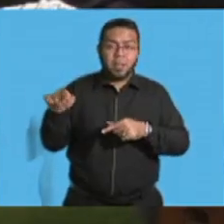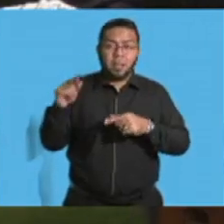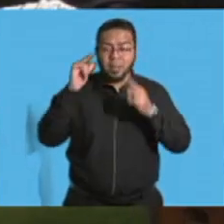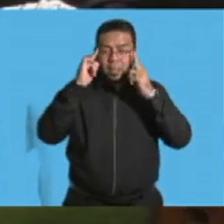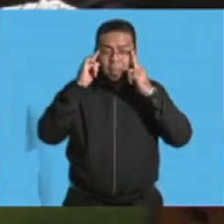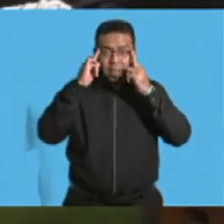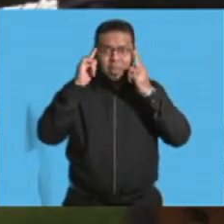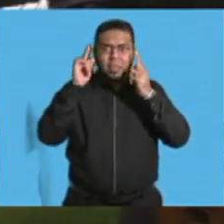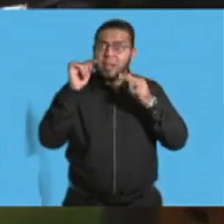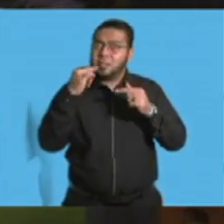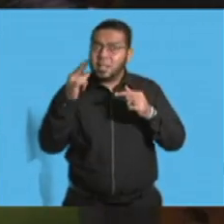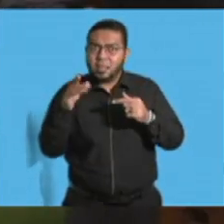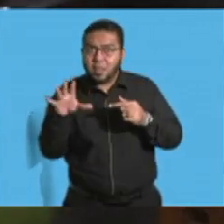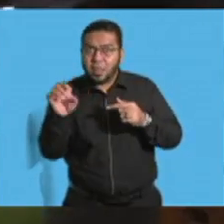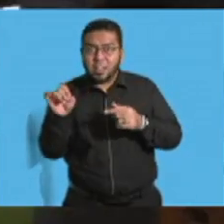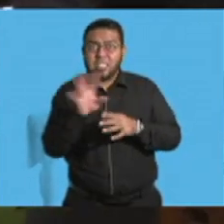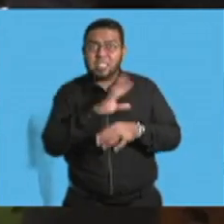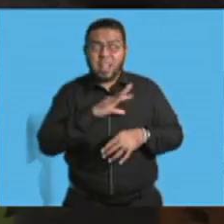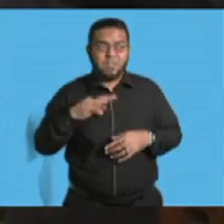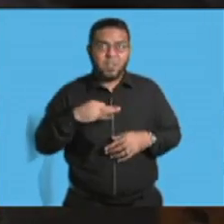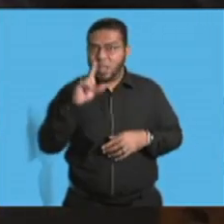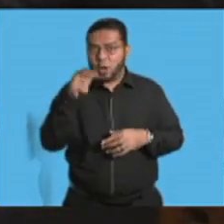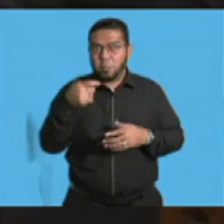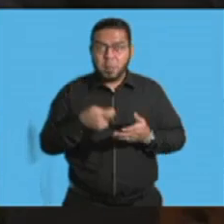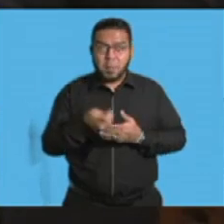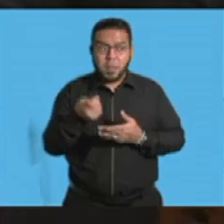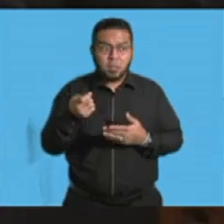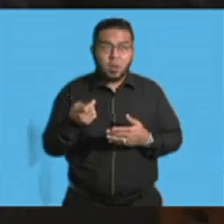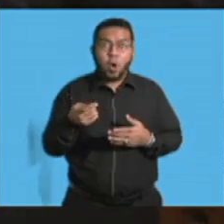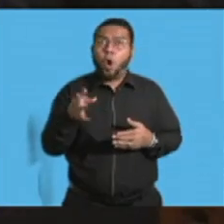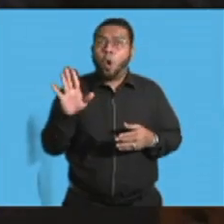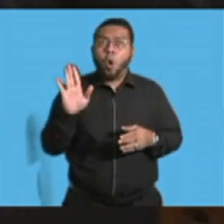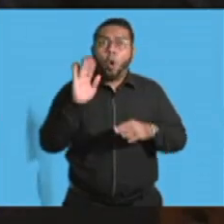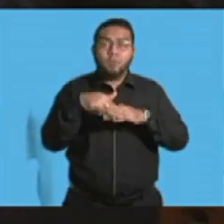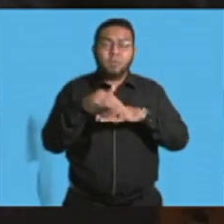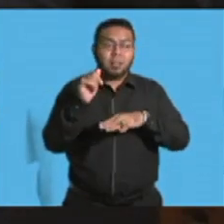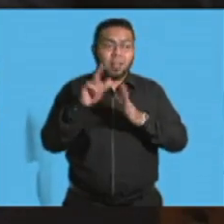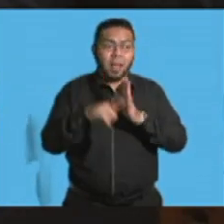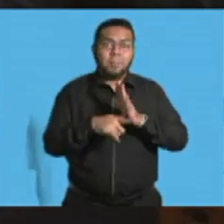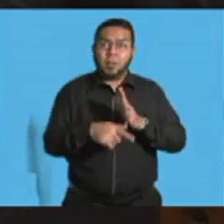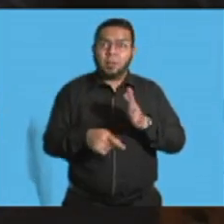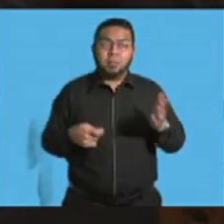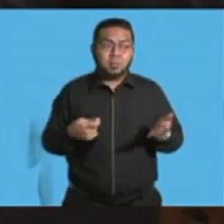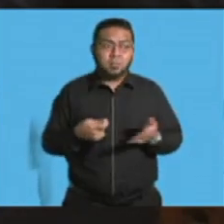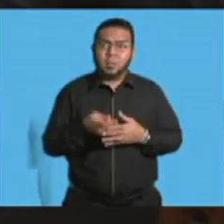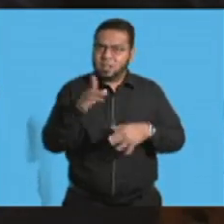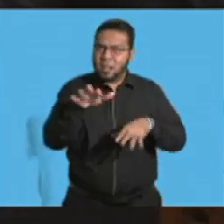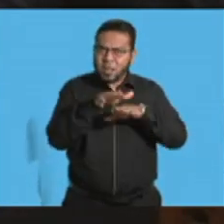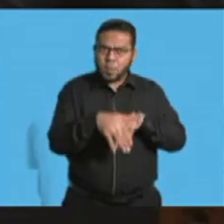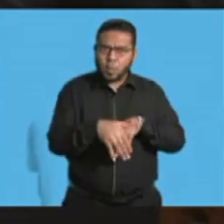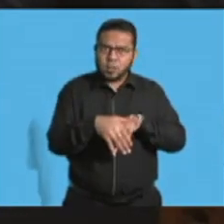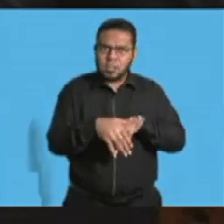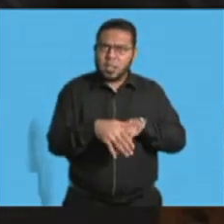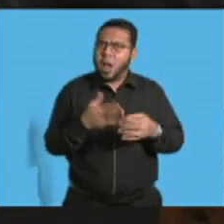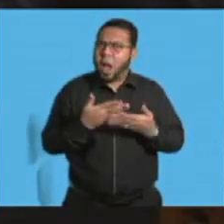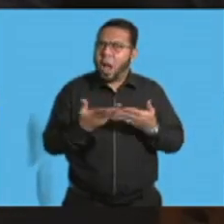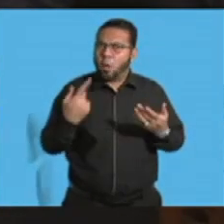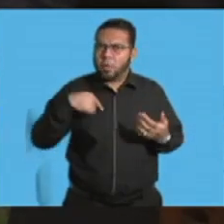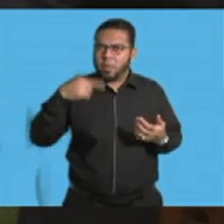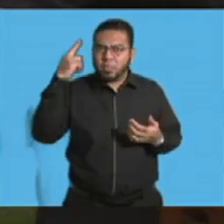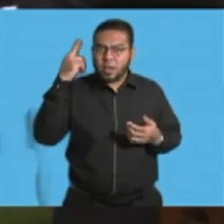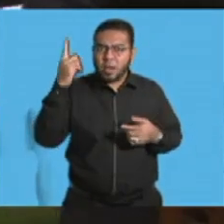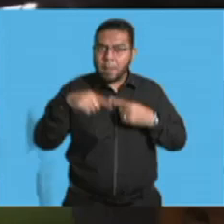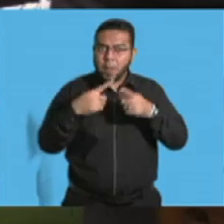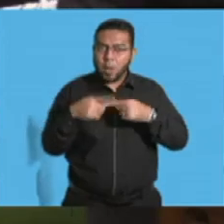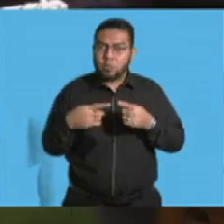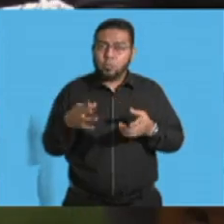admitted publicly that their staff cannot be paid overtime as they're on contracts. Madam Speaker, isn't that hypocrisy? How can they even think about running